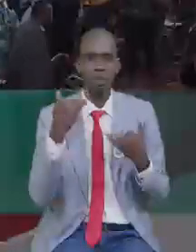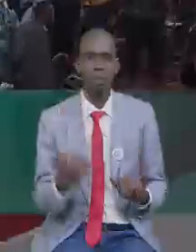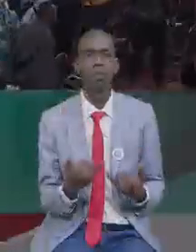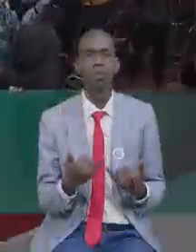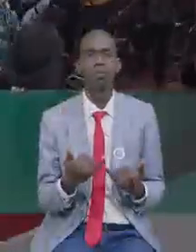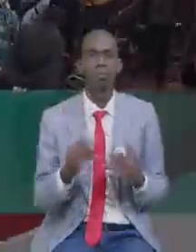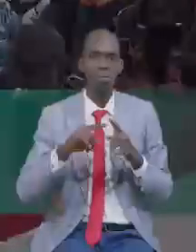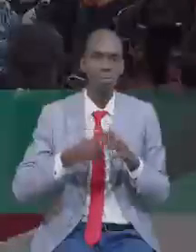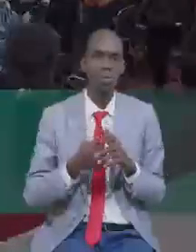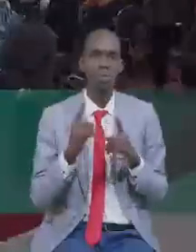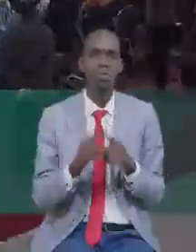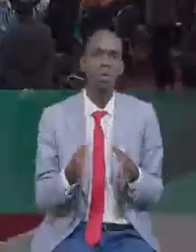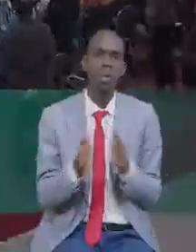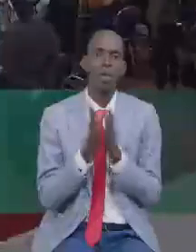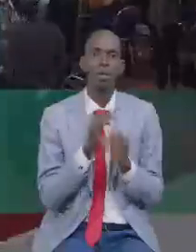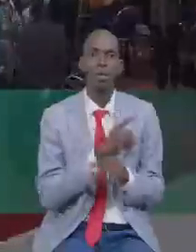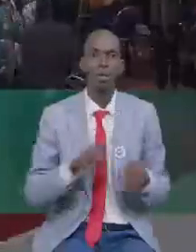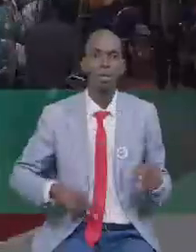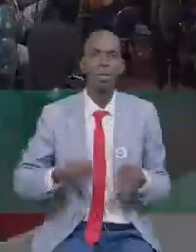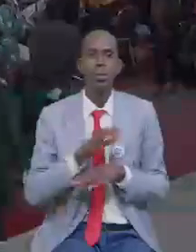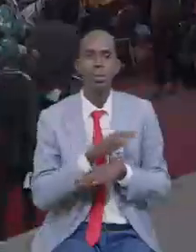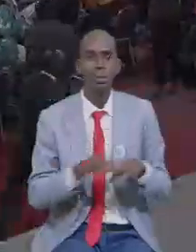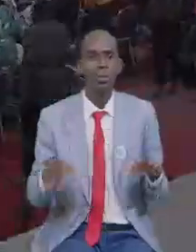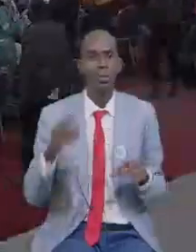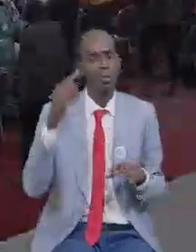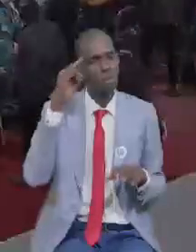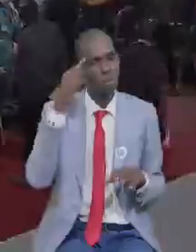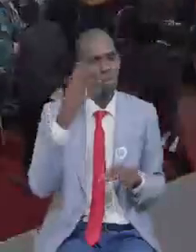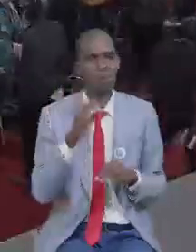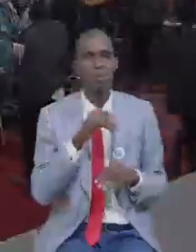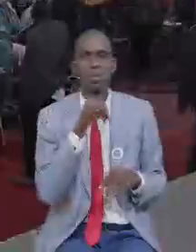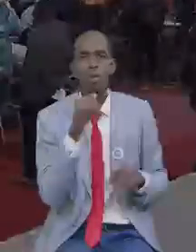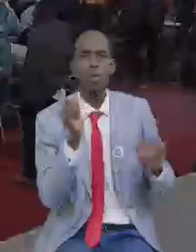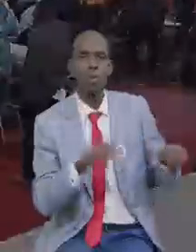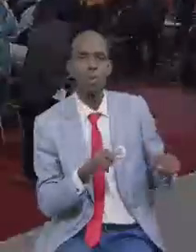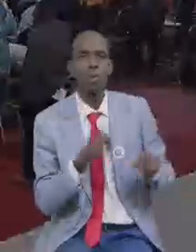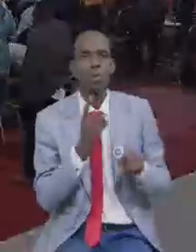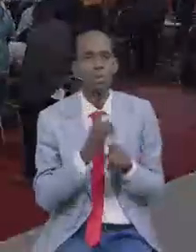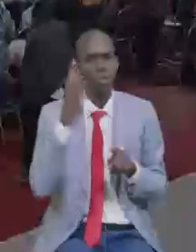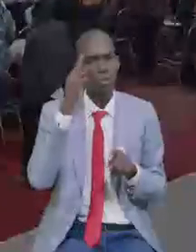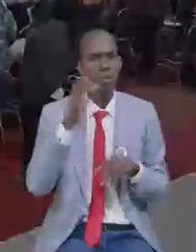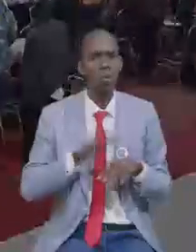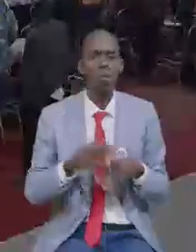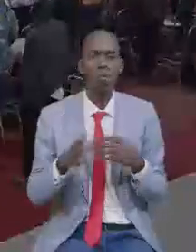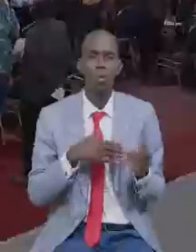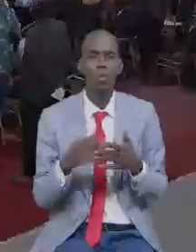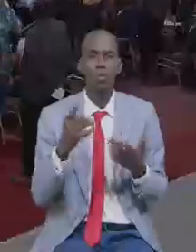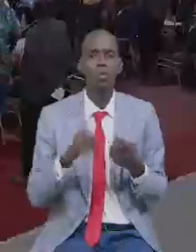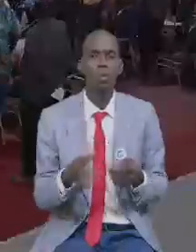your mouth and tell the Lord. Don't think of impossibilities. Just whatever you want to ask the Lord.